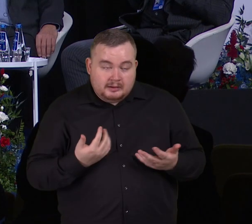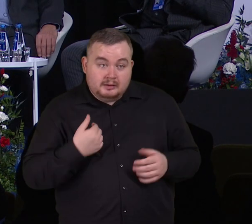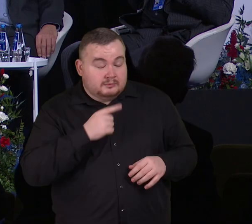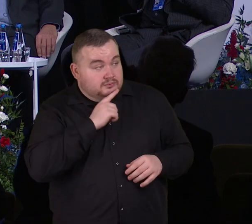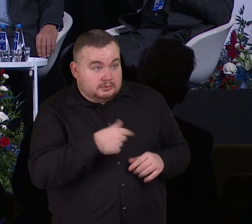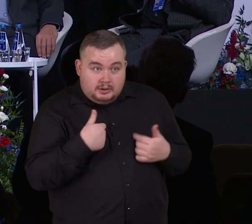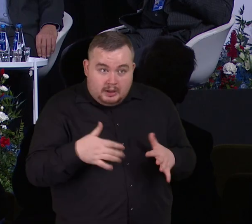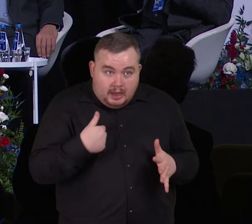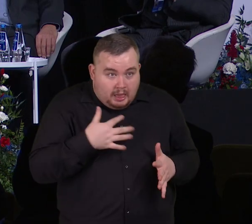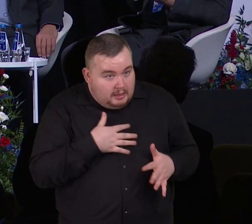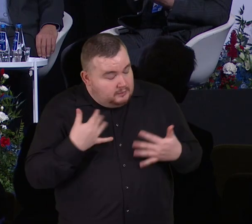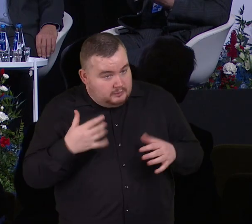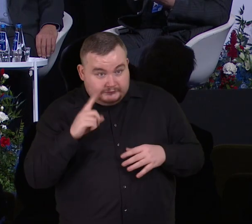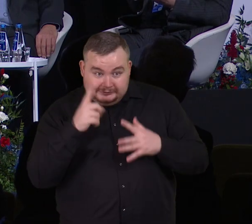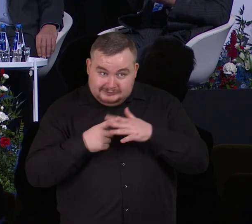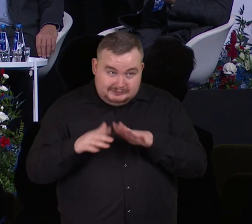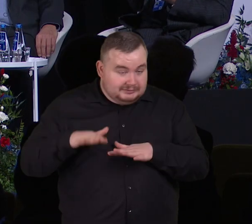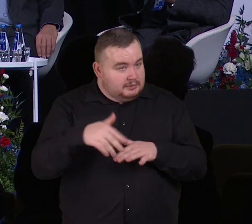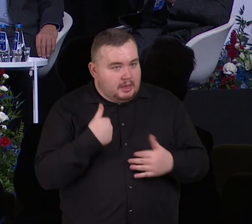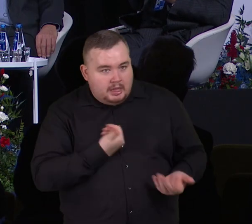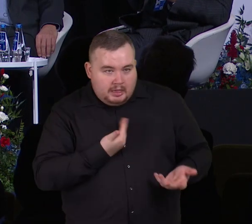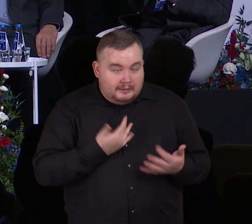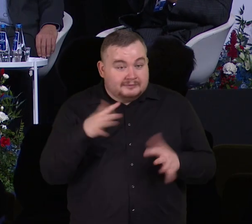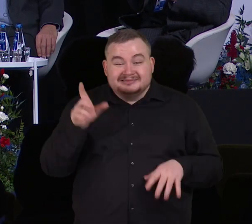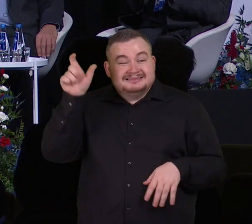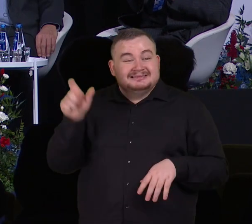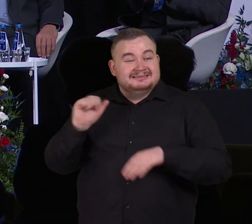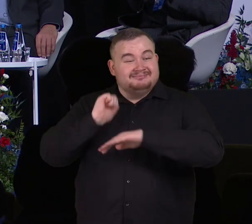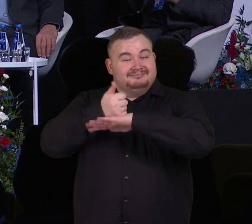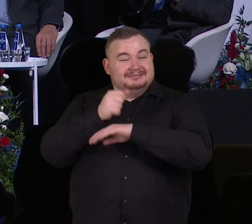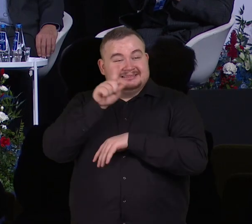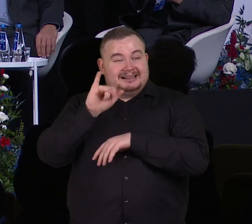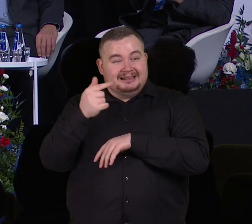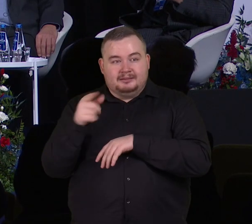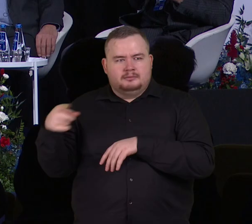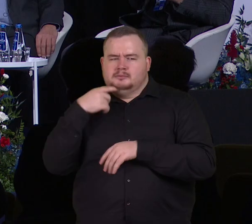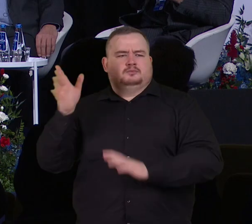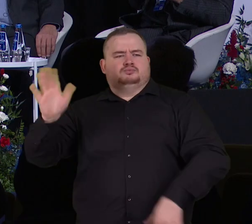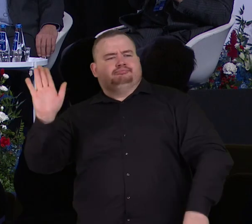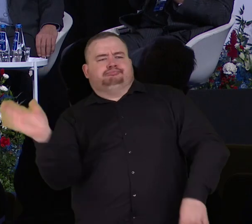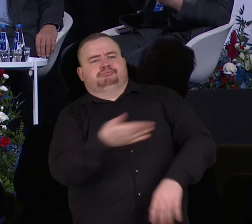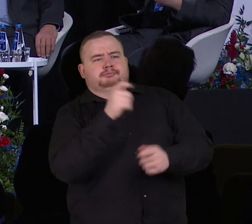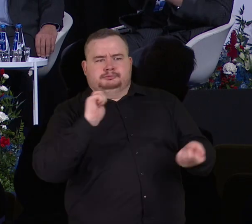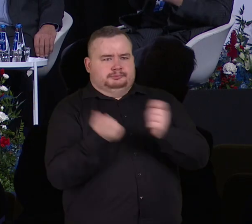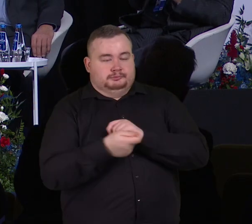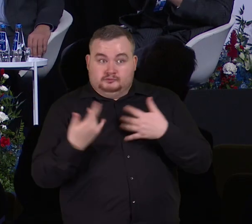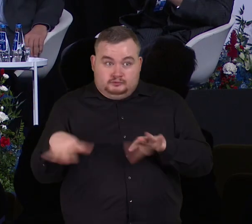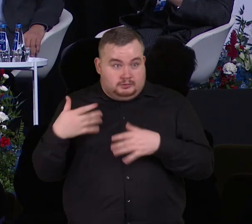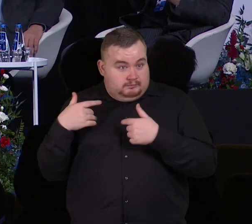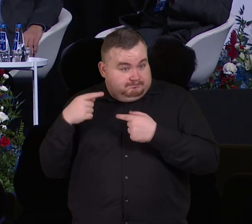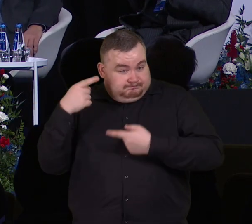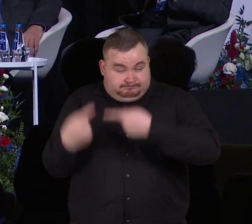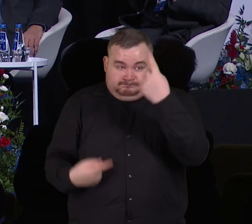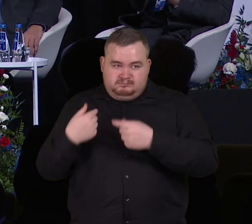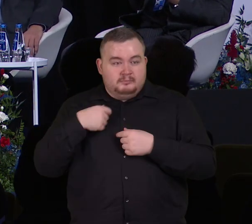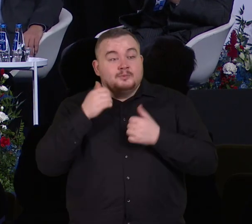As I've said at the beginning, it wasn't easy, because initially we even had to change the director